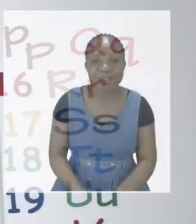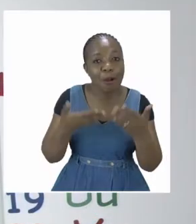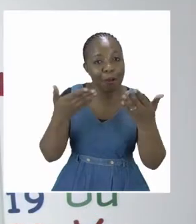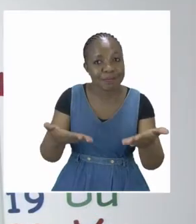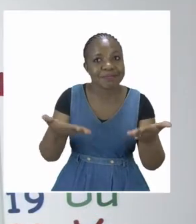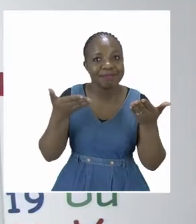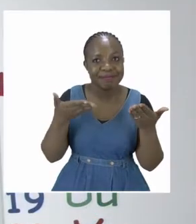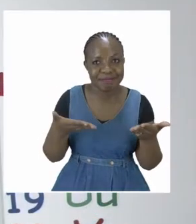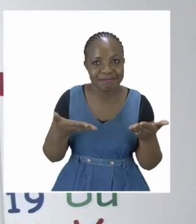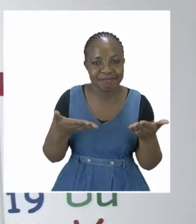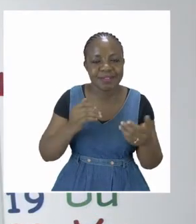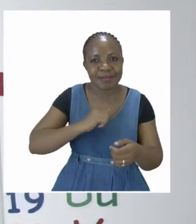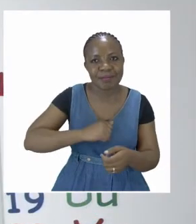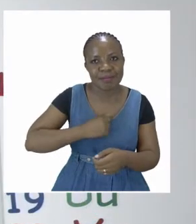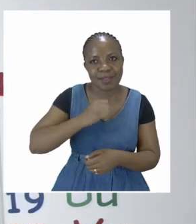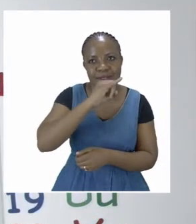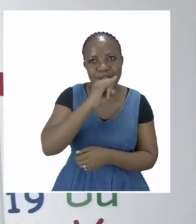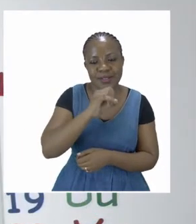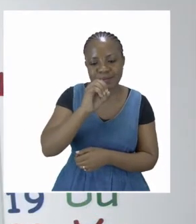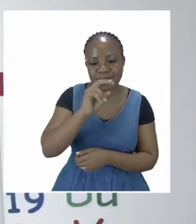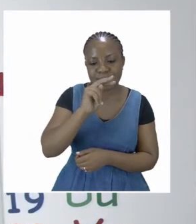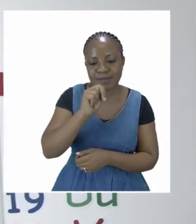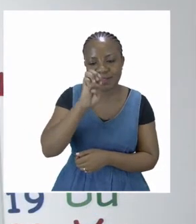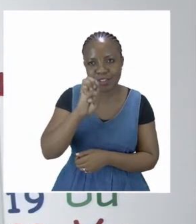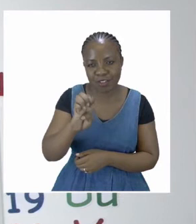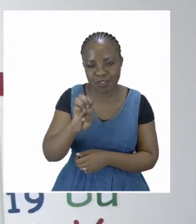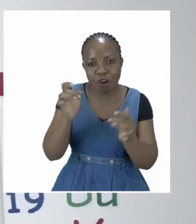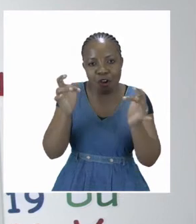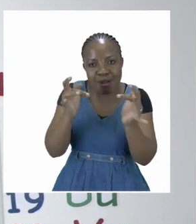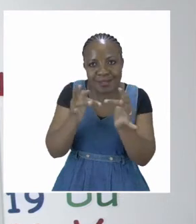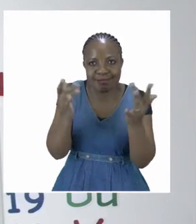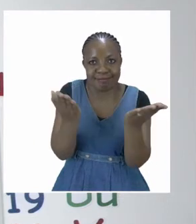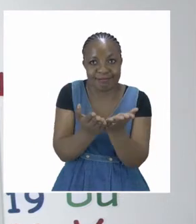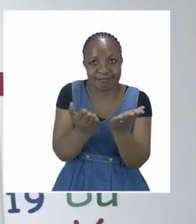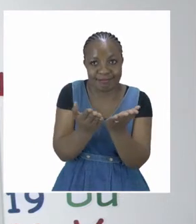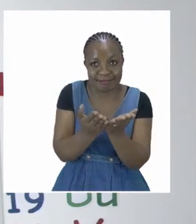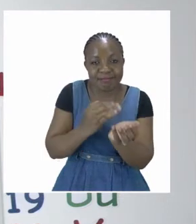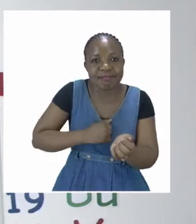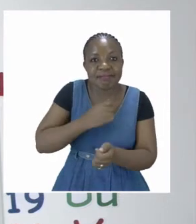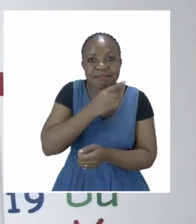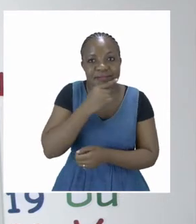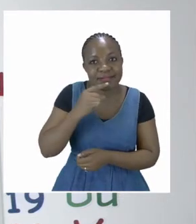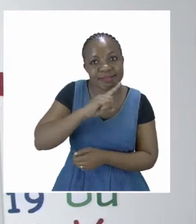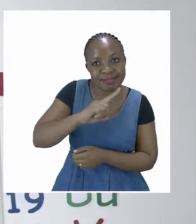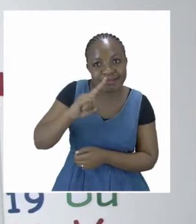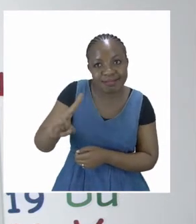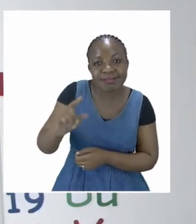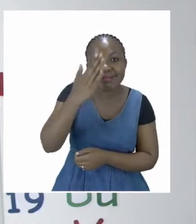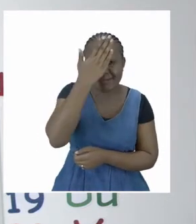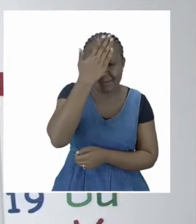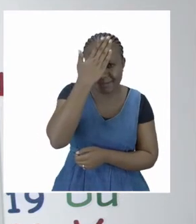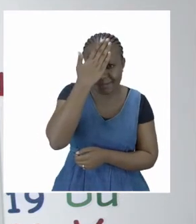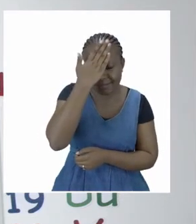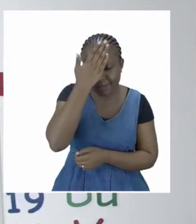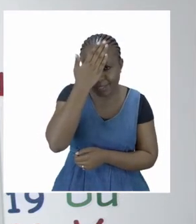Welcome to My Zone Online School. My name is Teacher Mutsa. Get your education